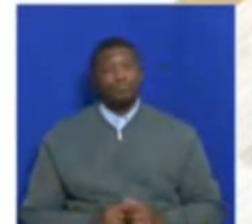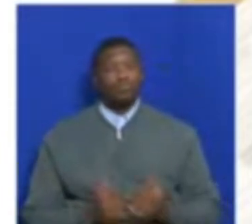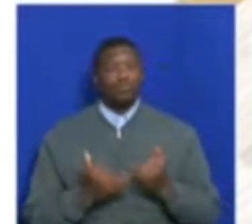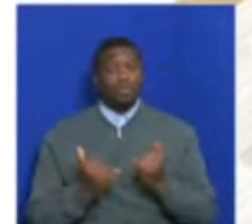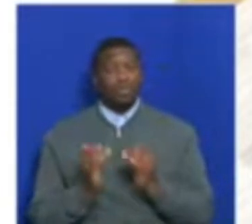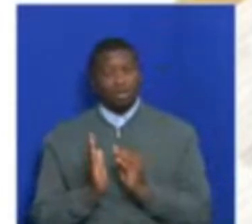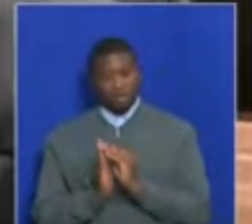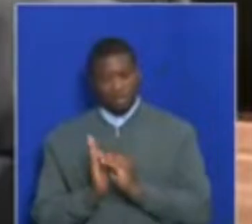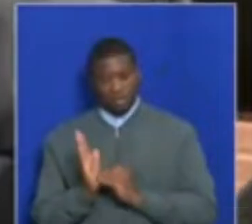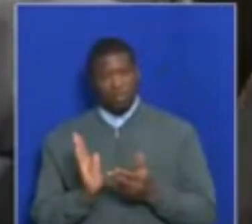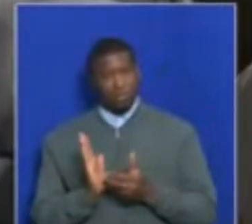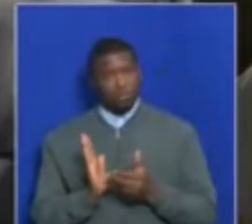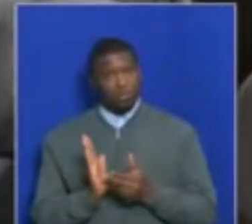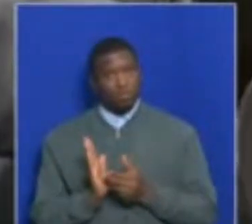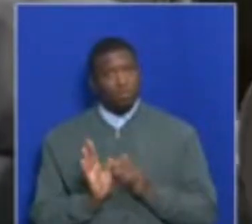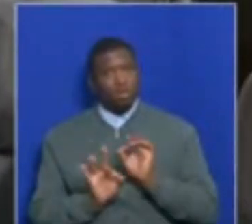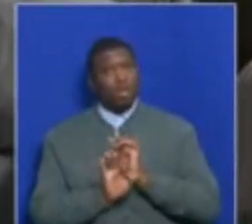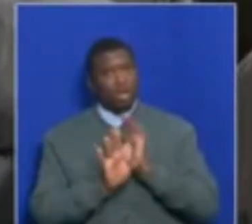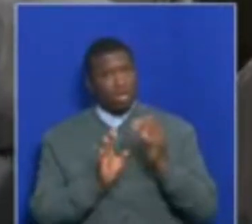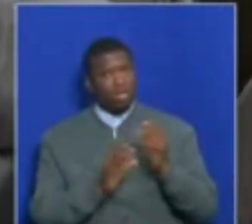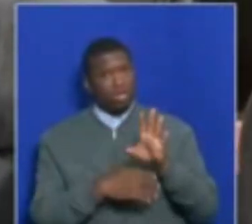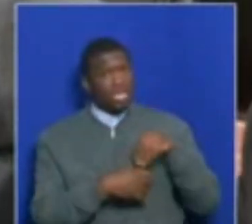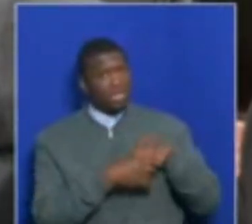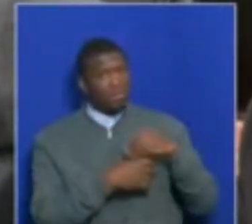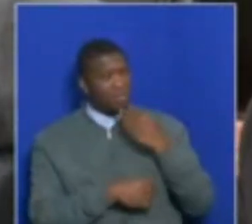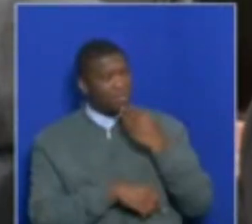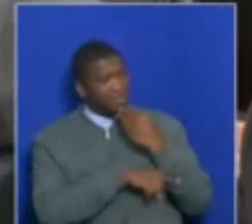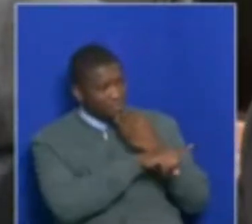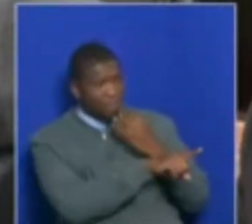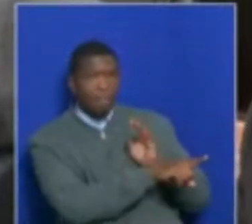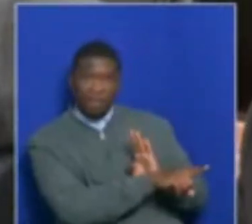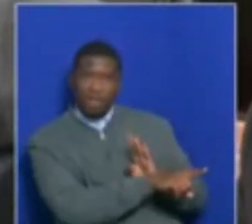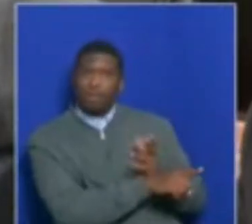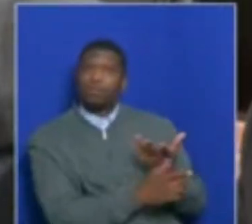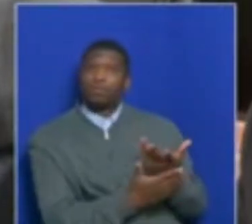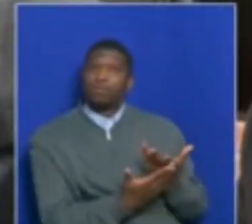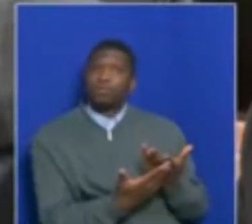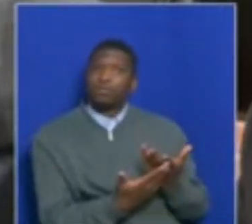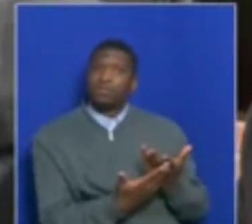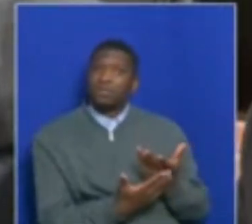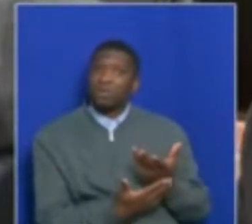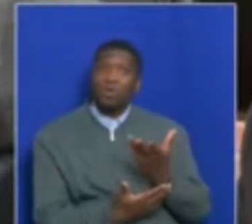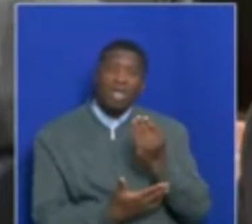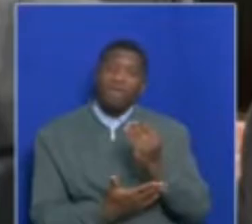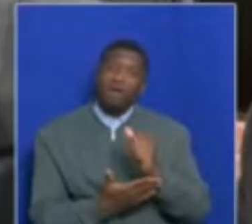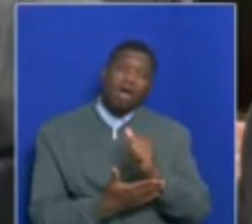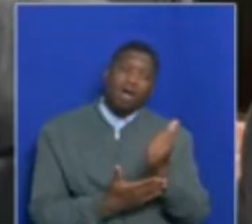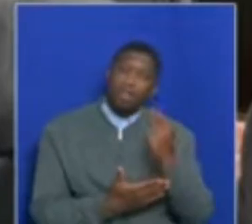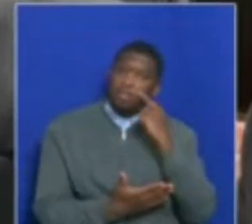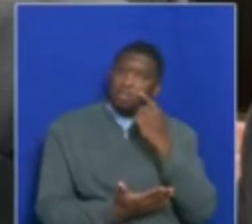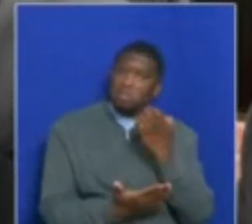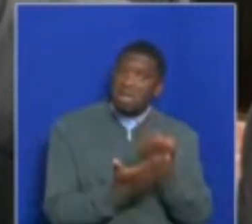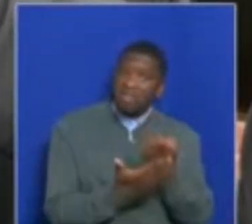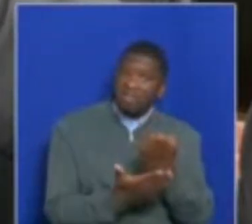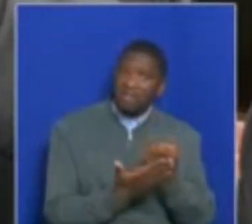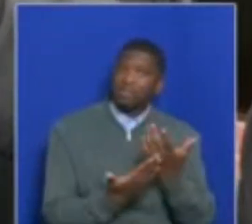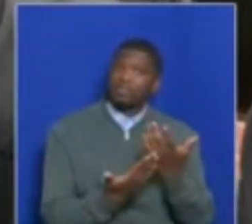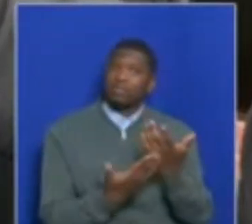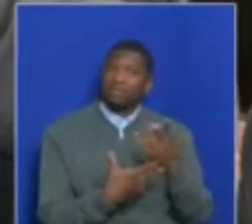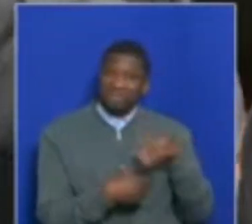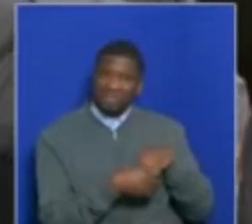directly implicate Bevan Loftus. Is there any other evidence in the docket that implicates Bevan Loftus?